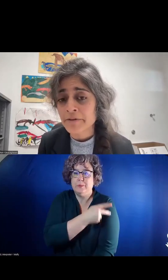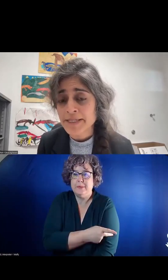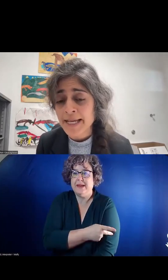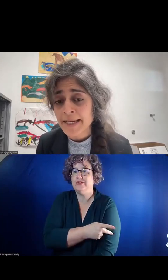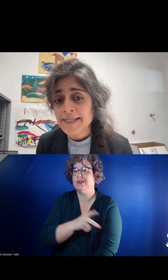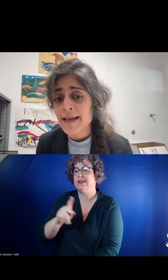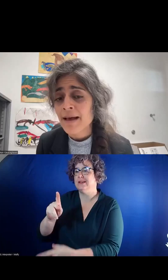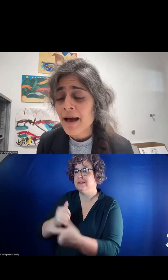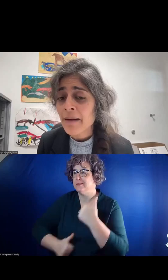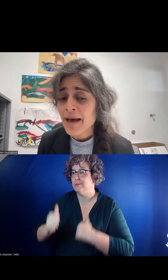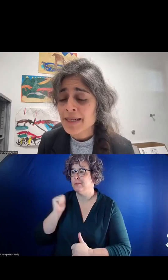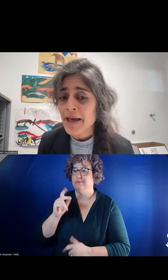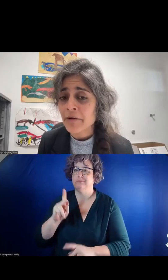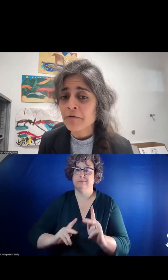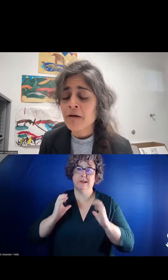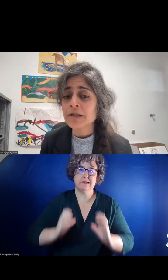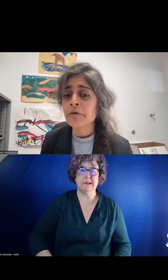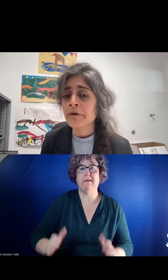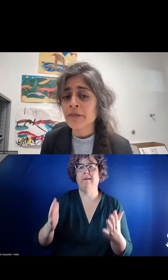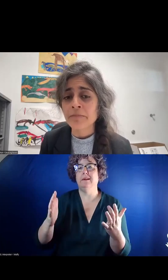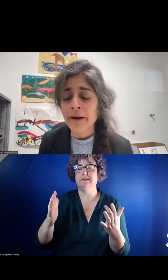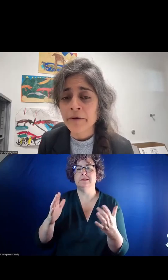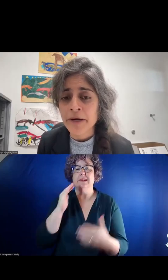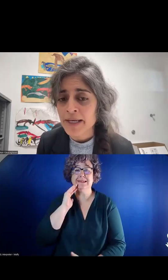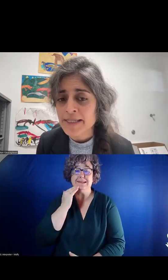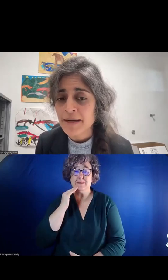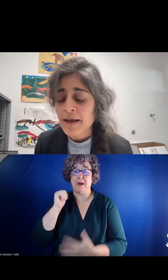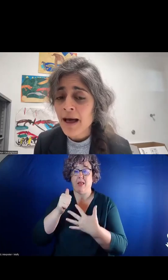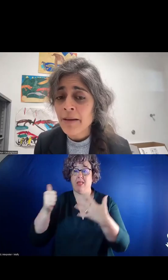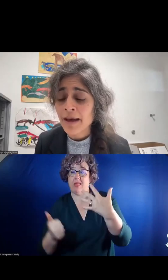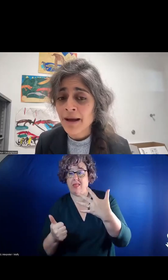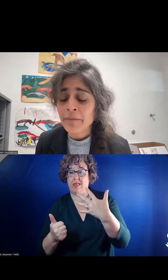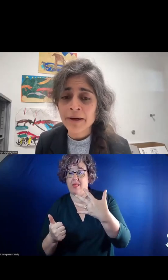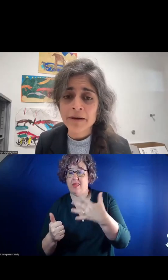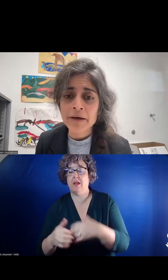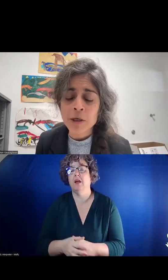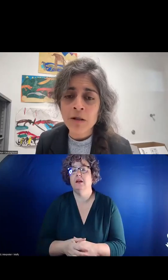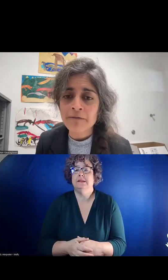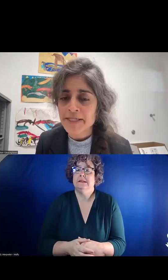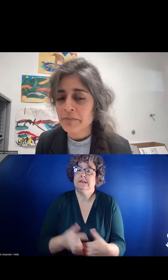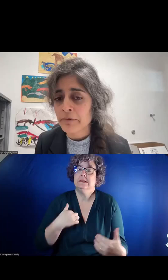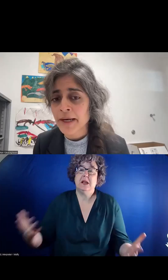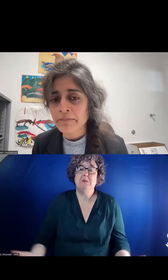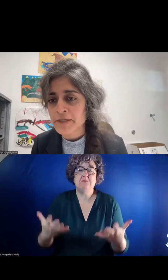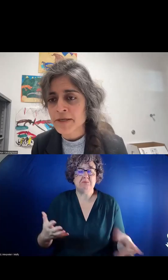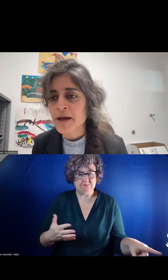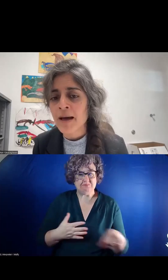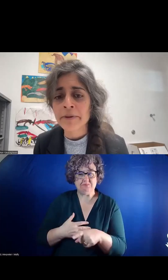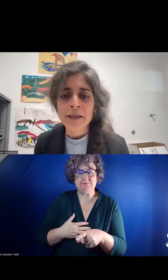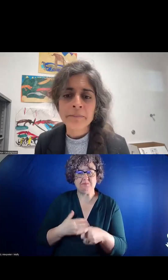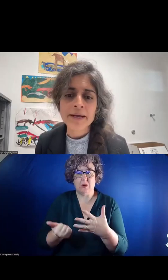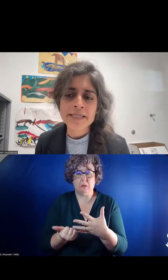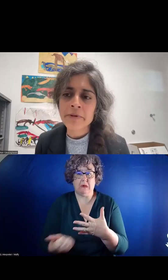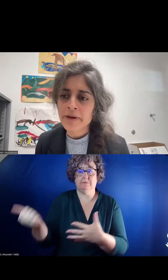in our different settings. And tobacco falls lower on the priority list. And I would encourage all of us to bring it up to the